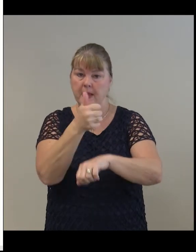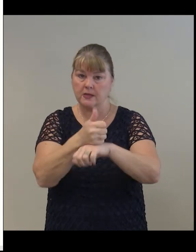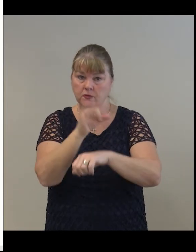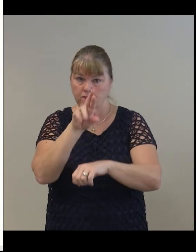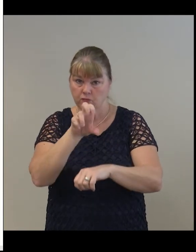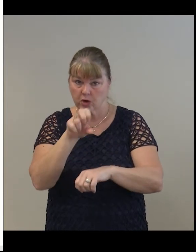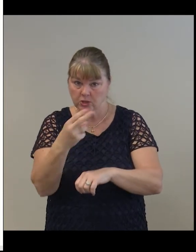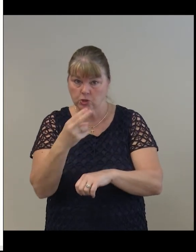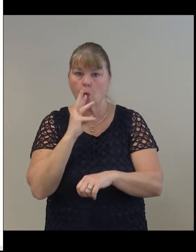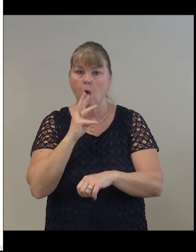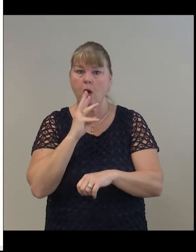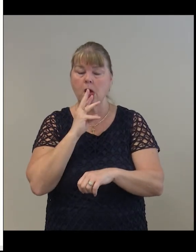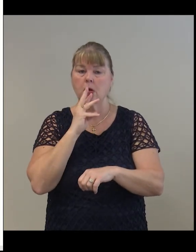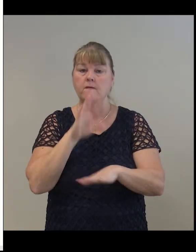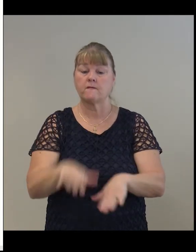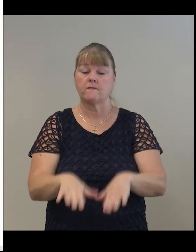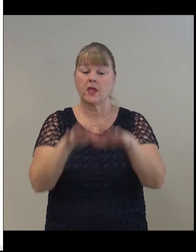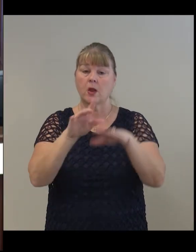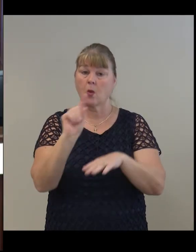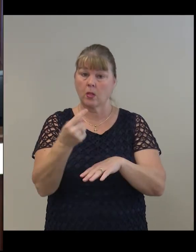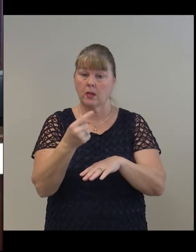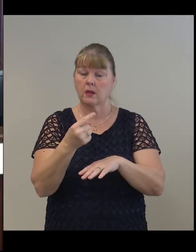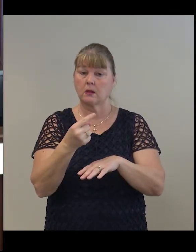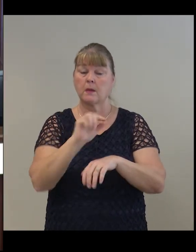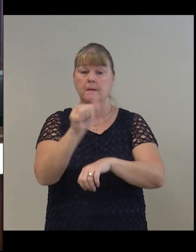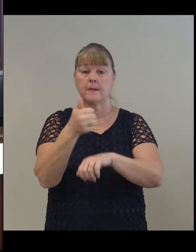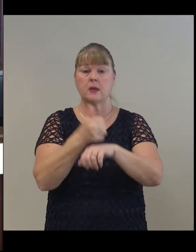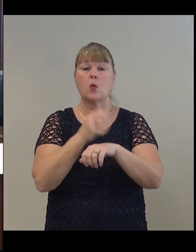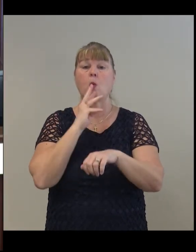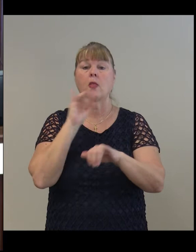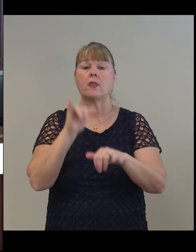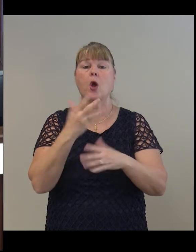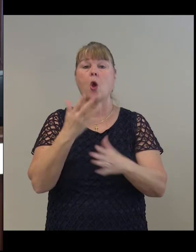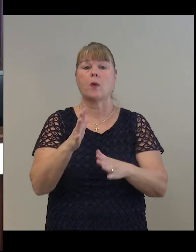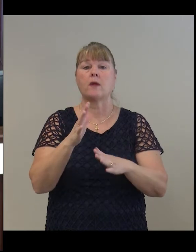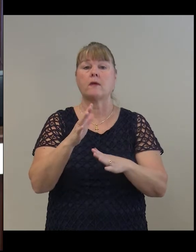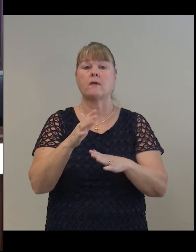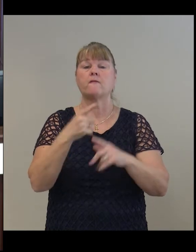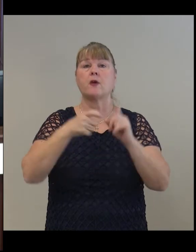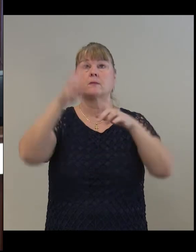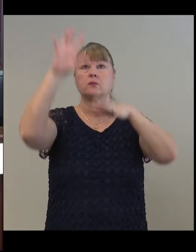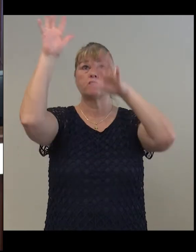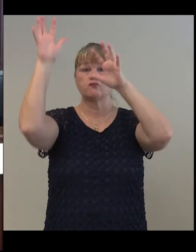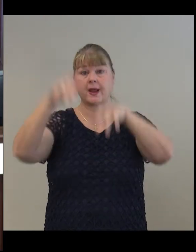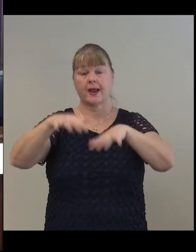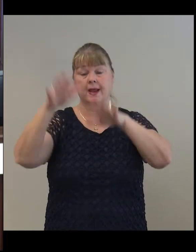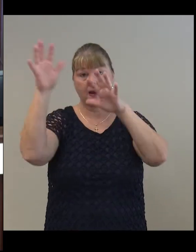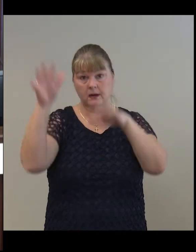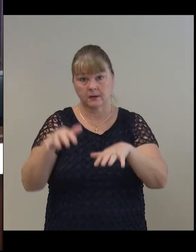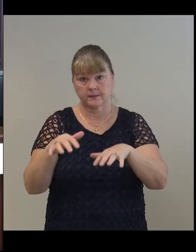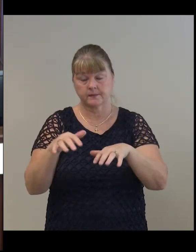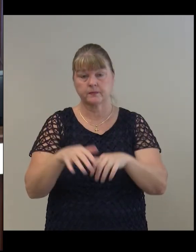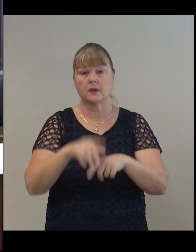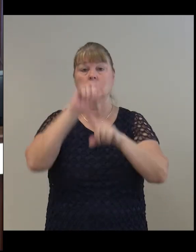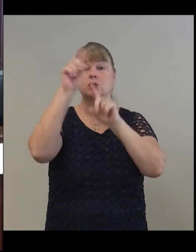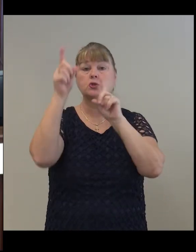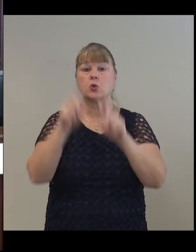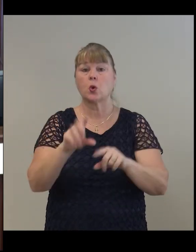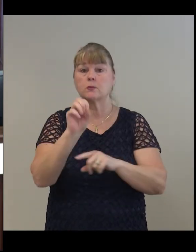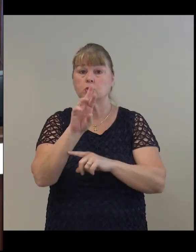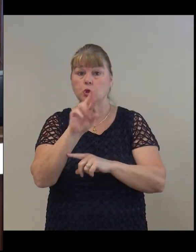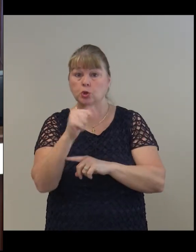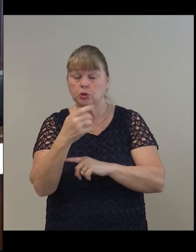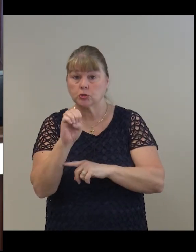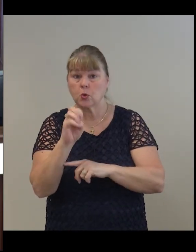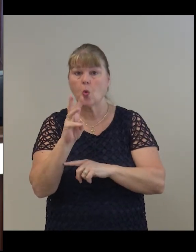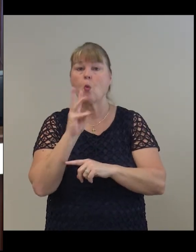flooding only, and that's essentially water that is falling down from the sky. Storm surge is